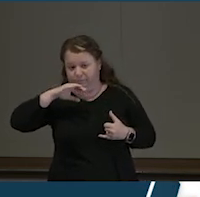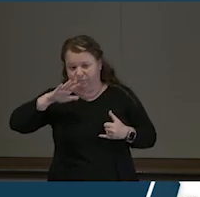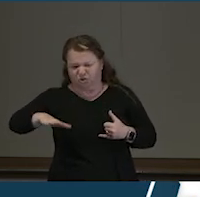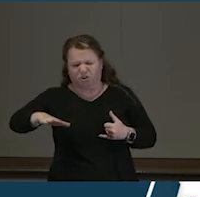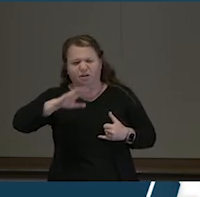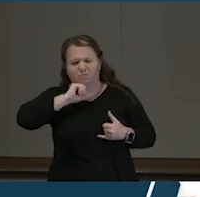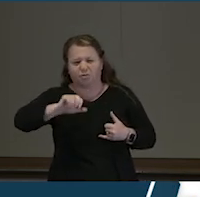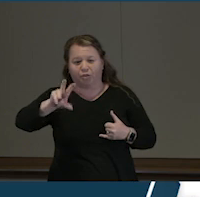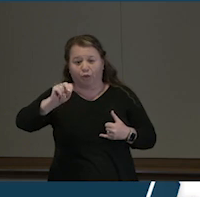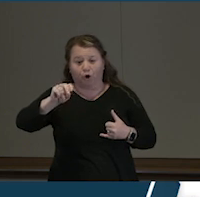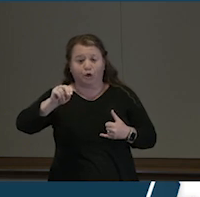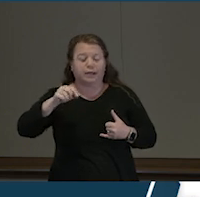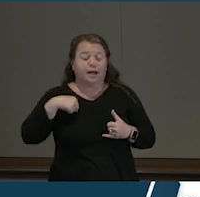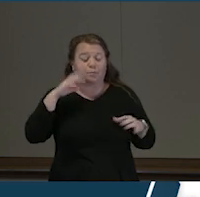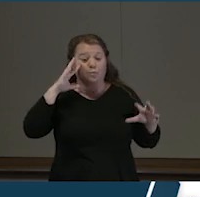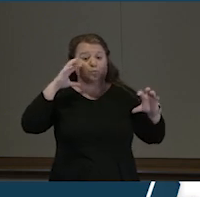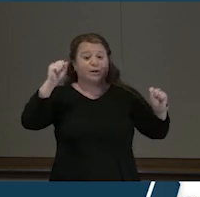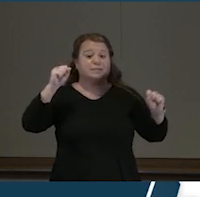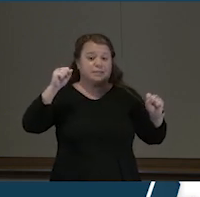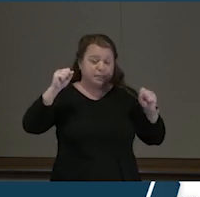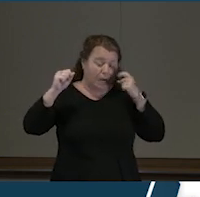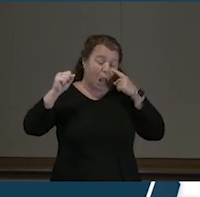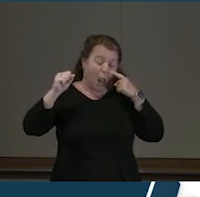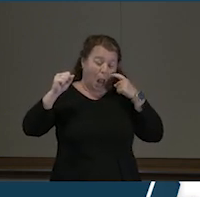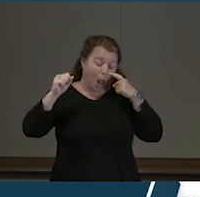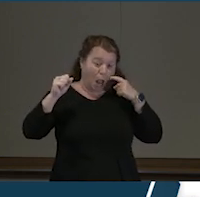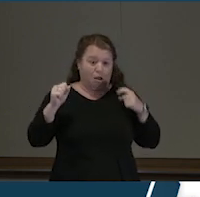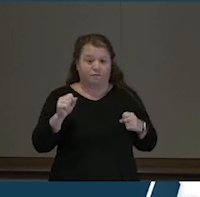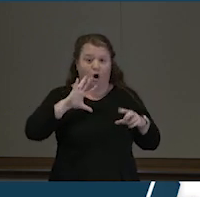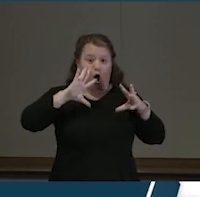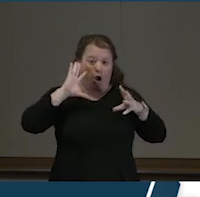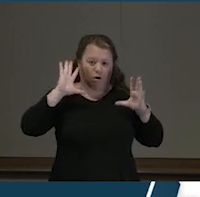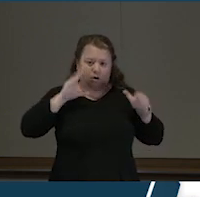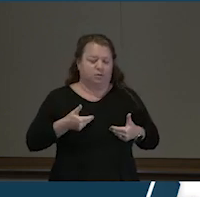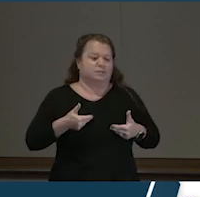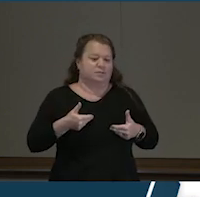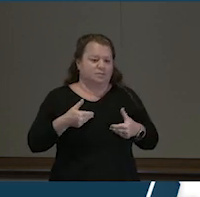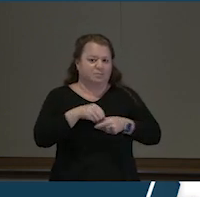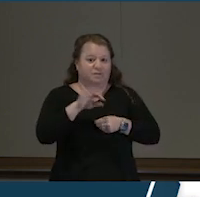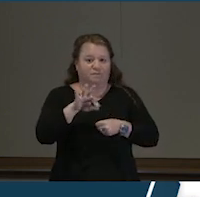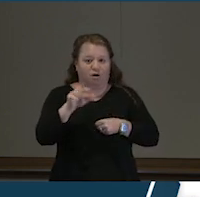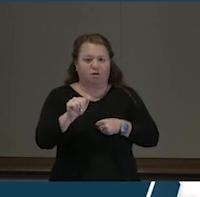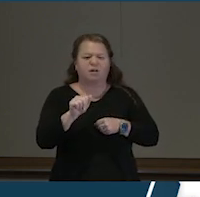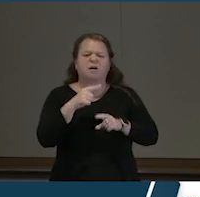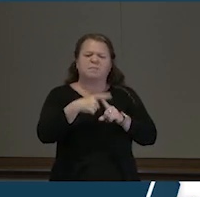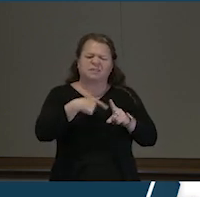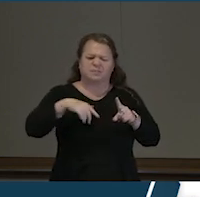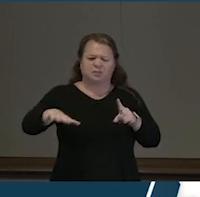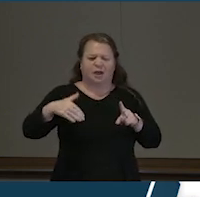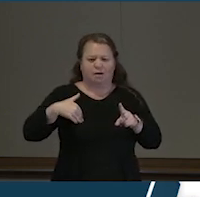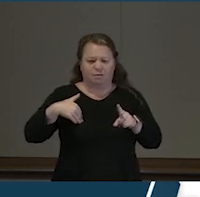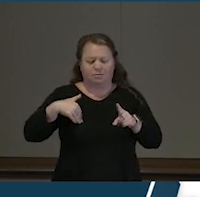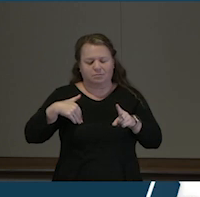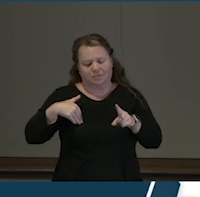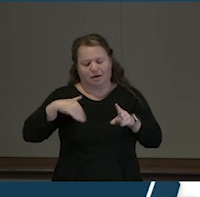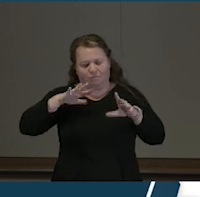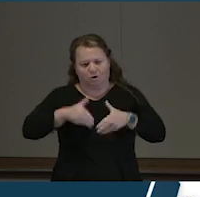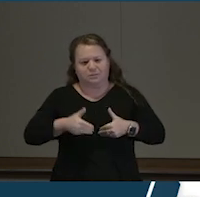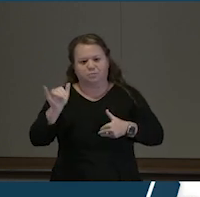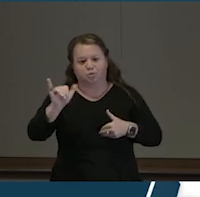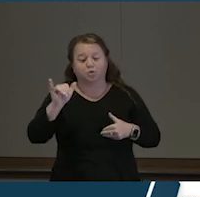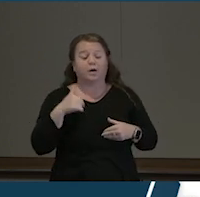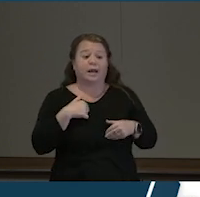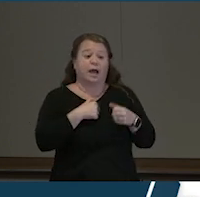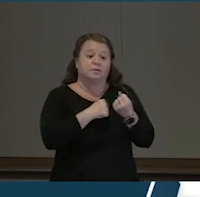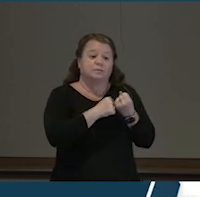of the Autism Society of Florida, and I've been an educational advocate with Family Network on Disabilities of Broward County for 25